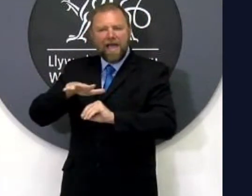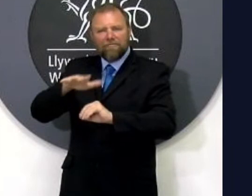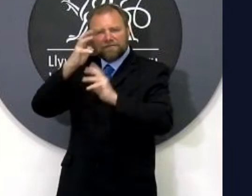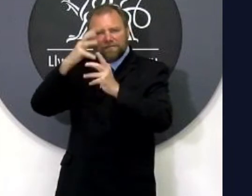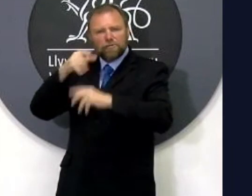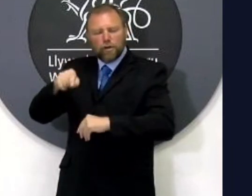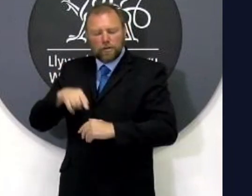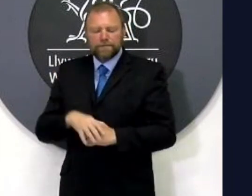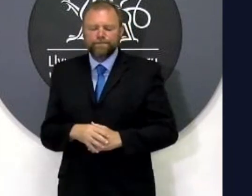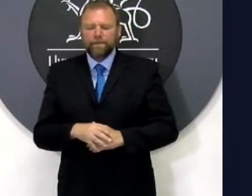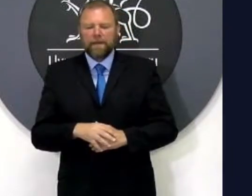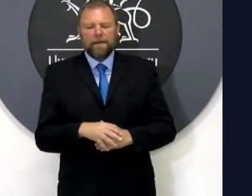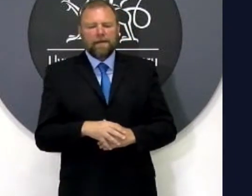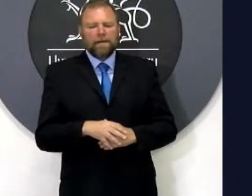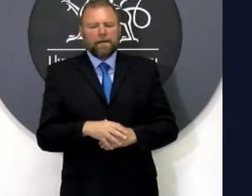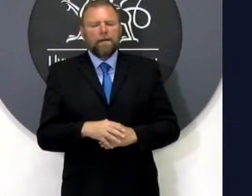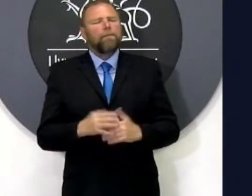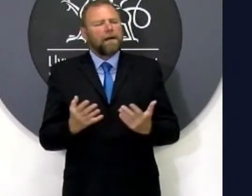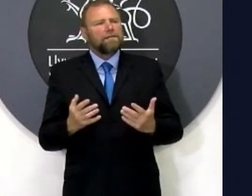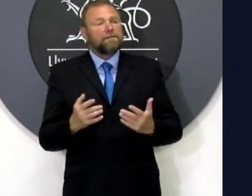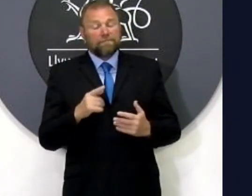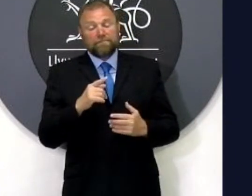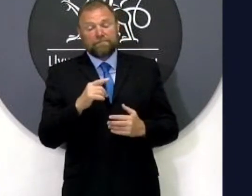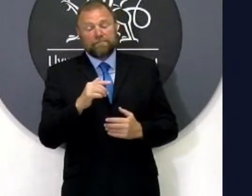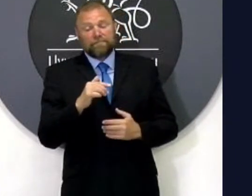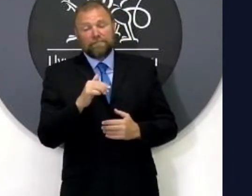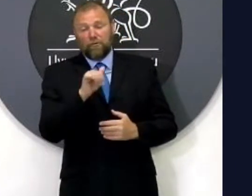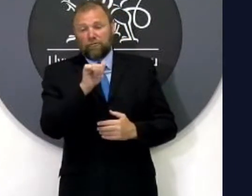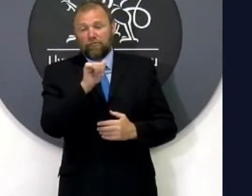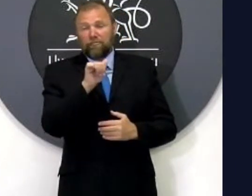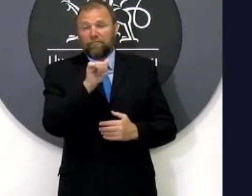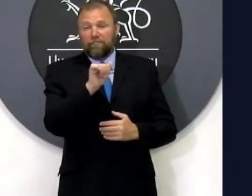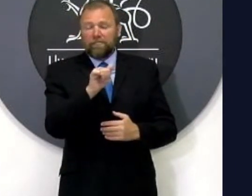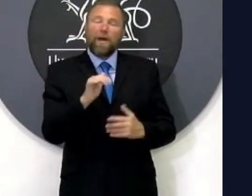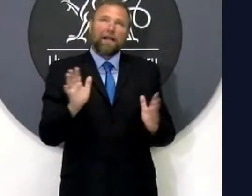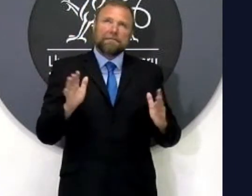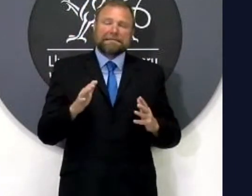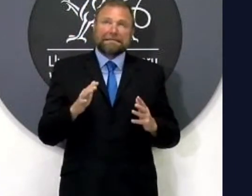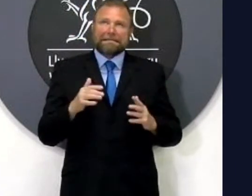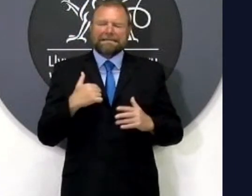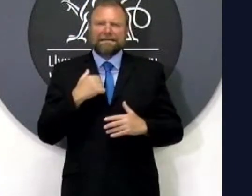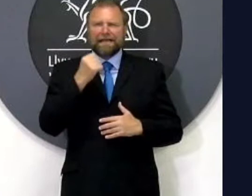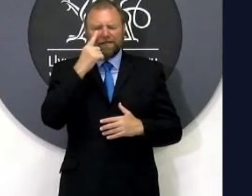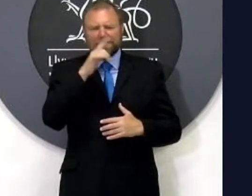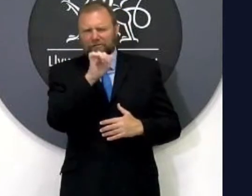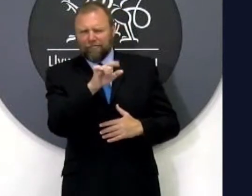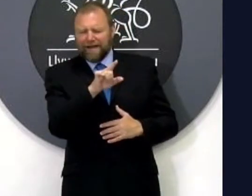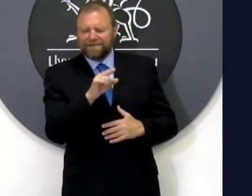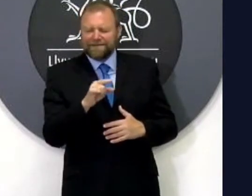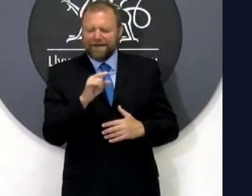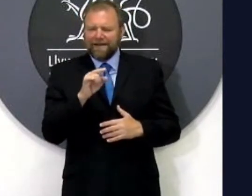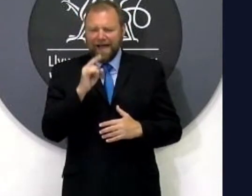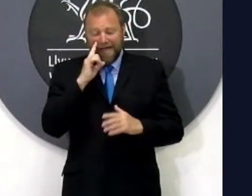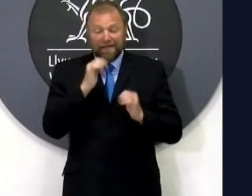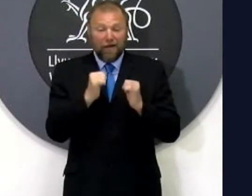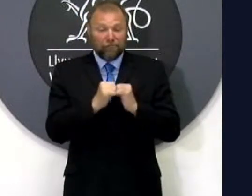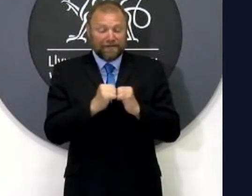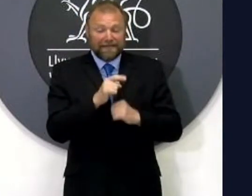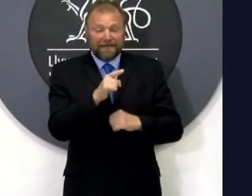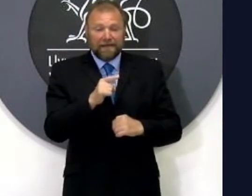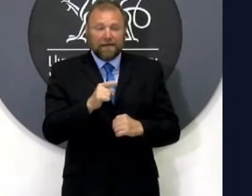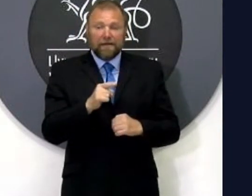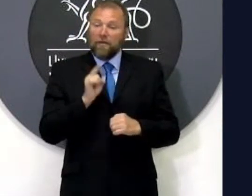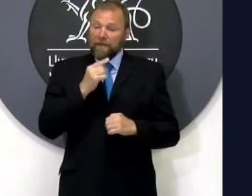necessary. But you're right in your point that, if I understood it, Owain, that getting